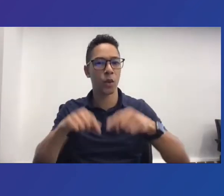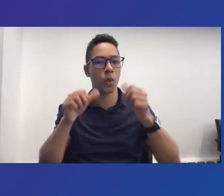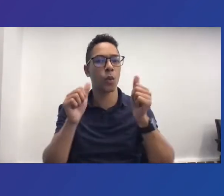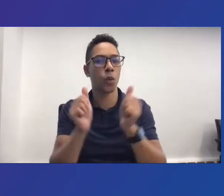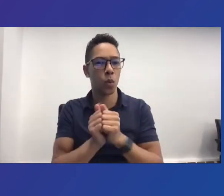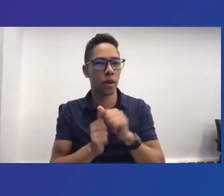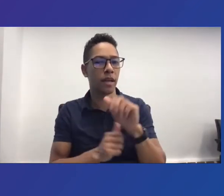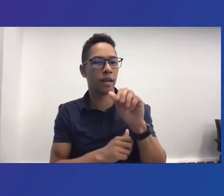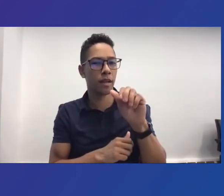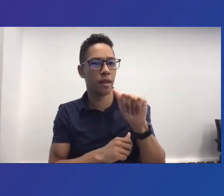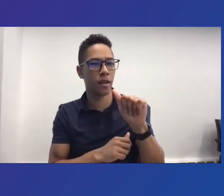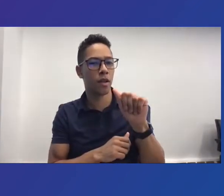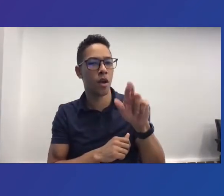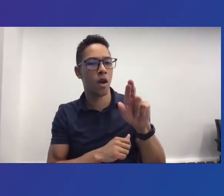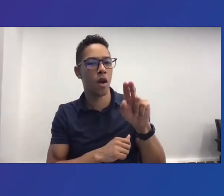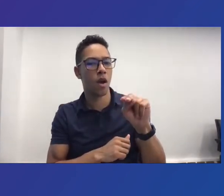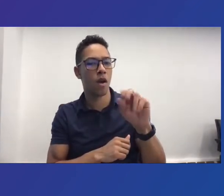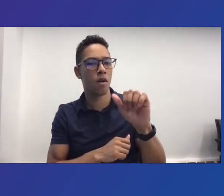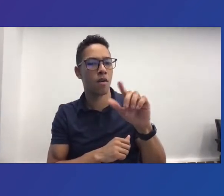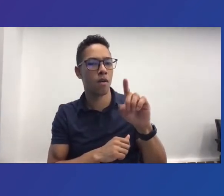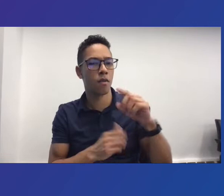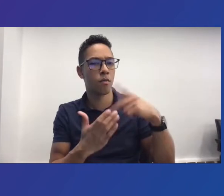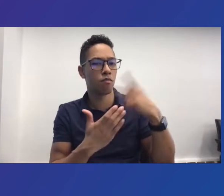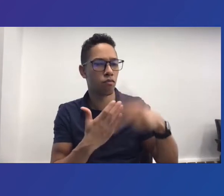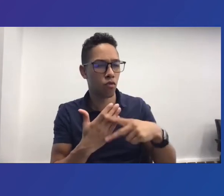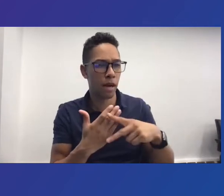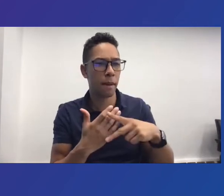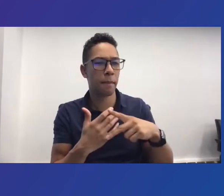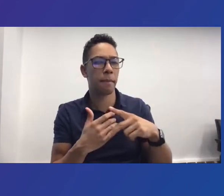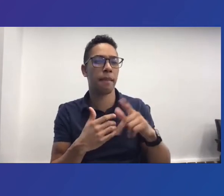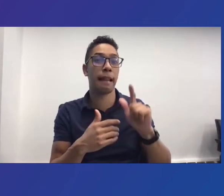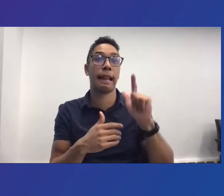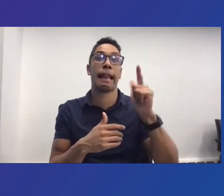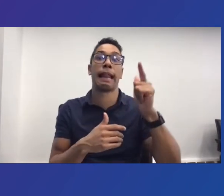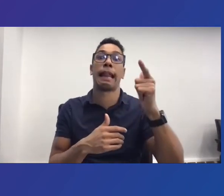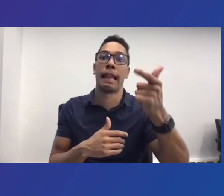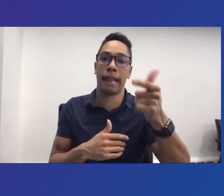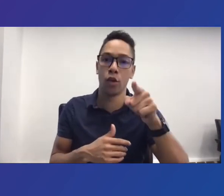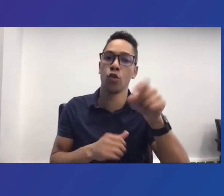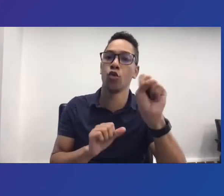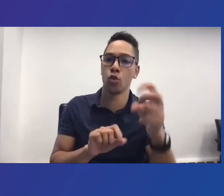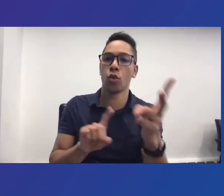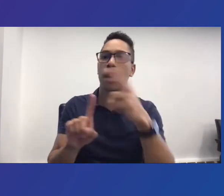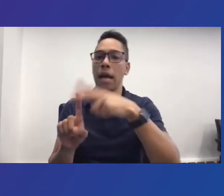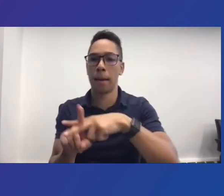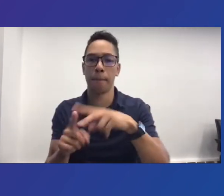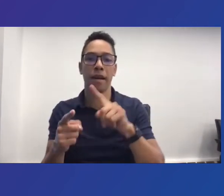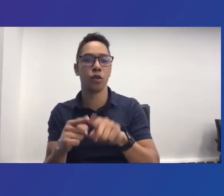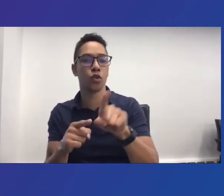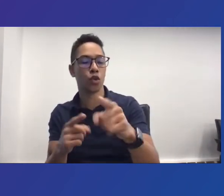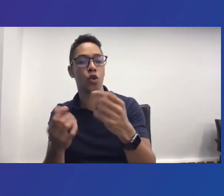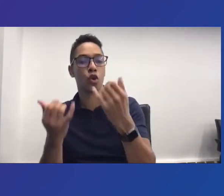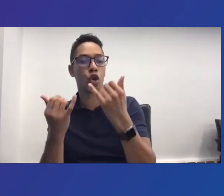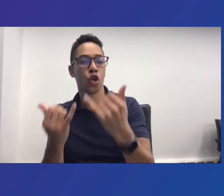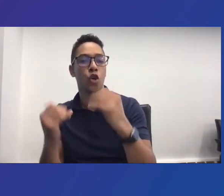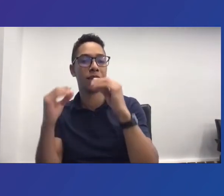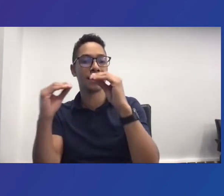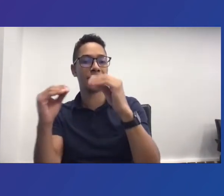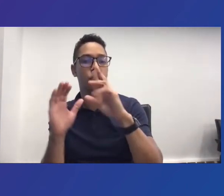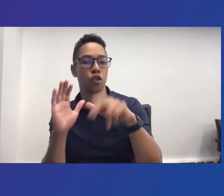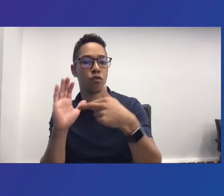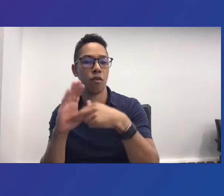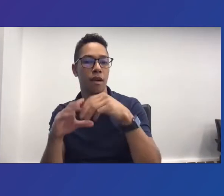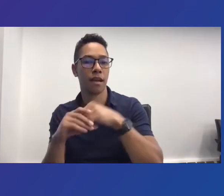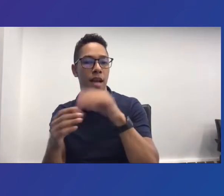Arnhold program, the graduate program, that later on you applied to your actual teaching in college? Right.